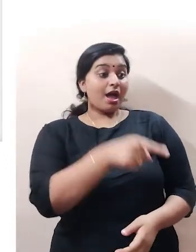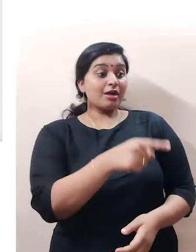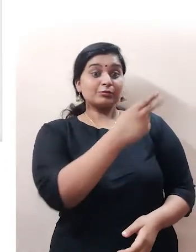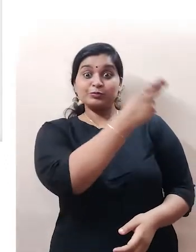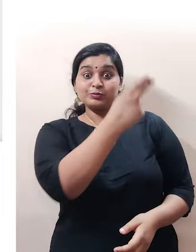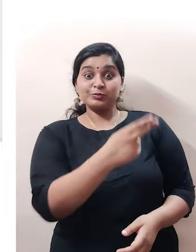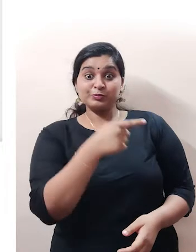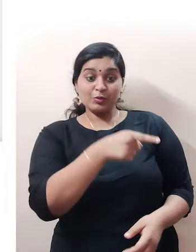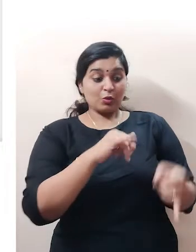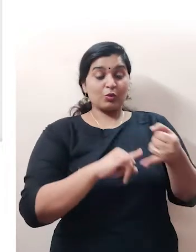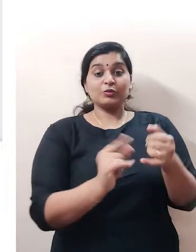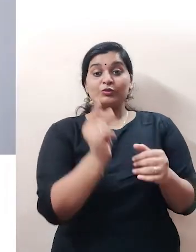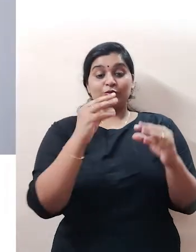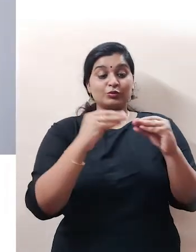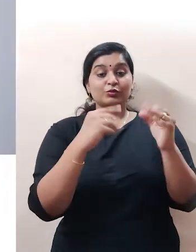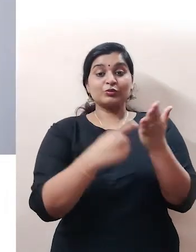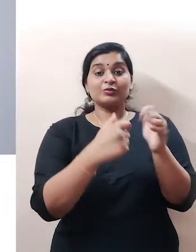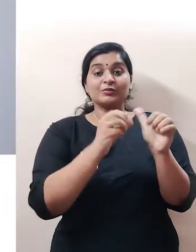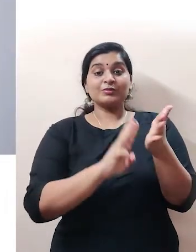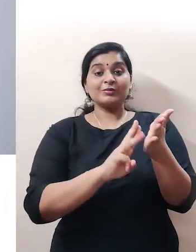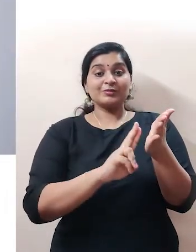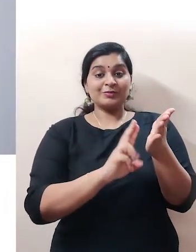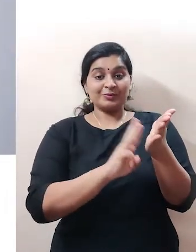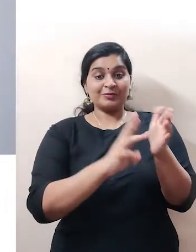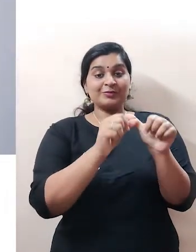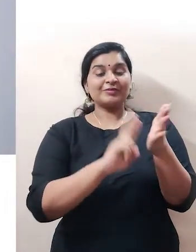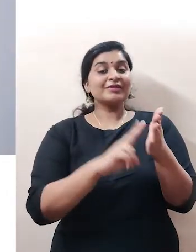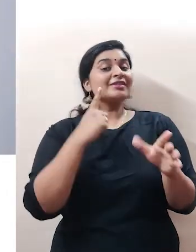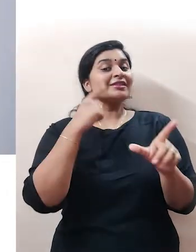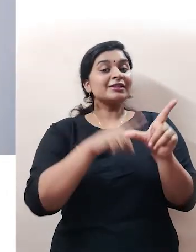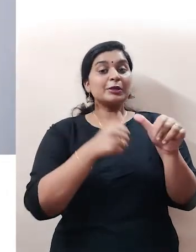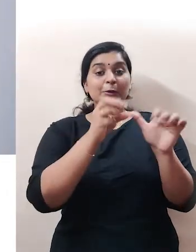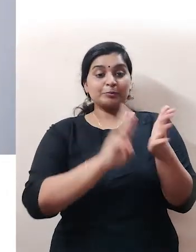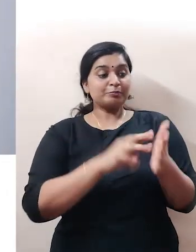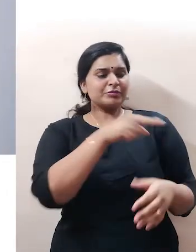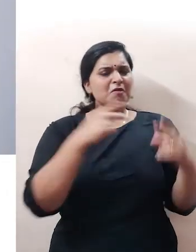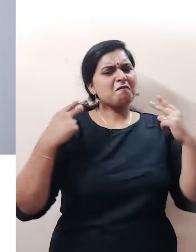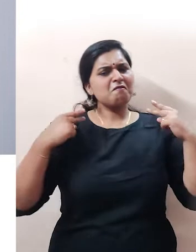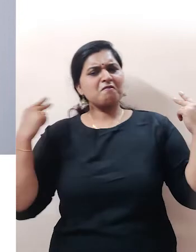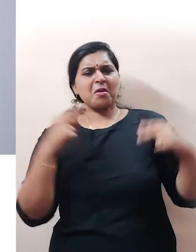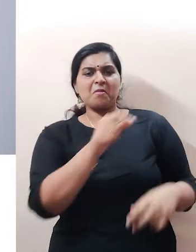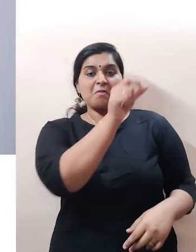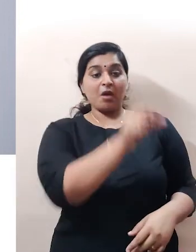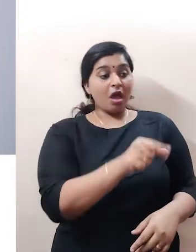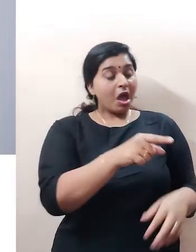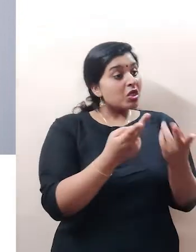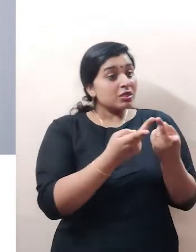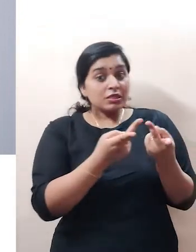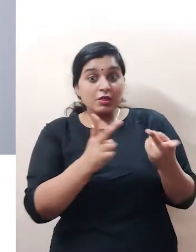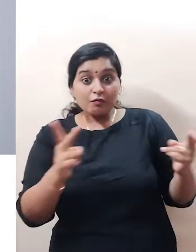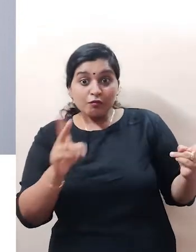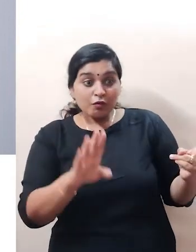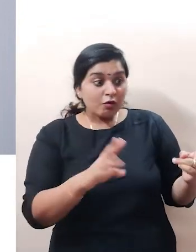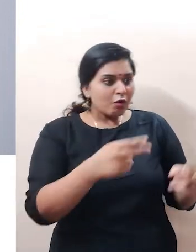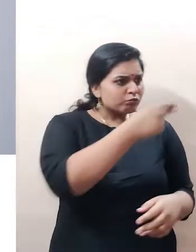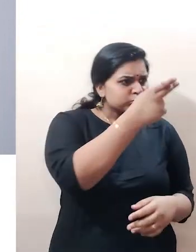painting, KG Subramanyan, was a seminal figure in the landscape of modern Indian art. He worked across a variety of